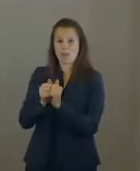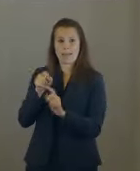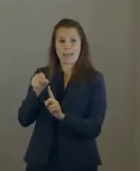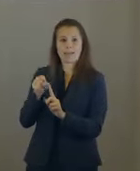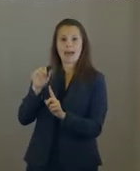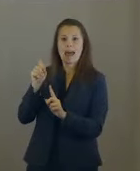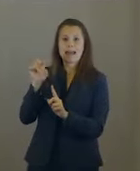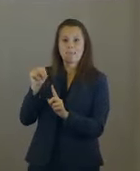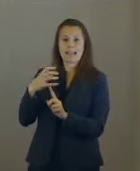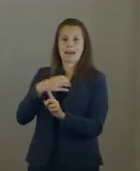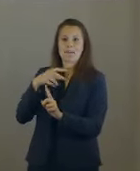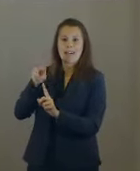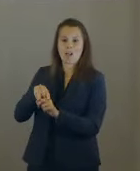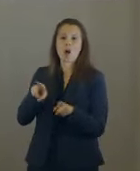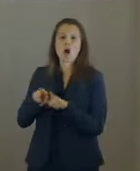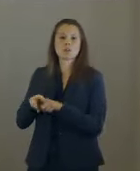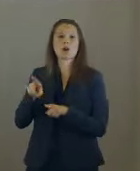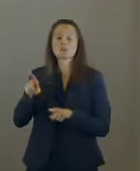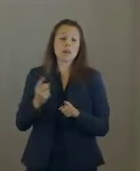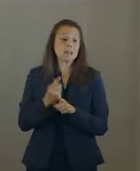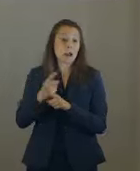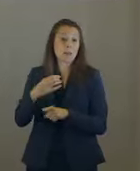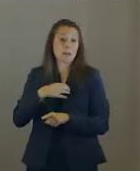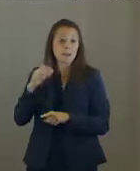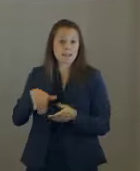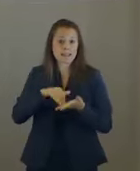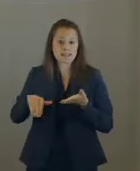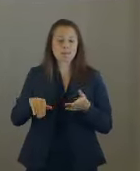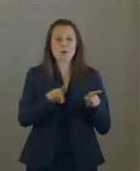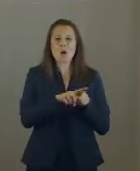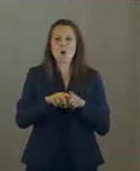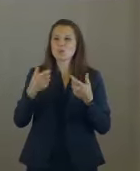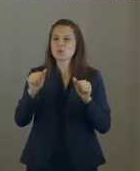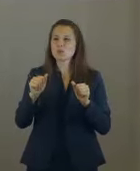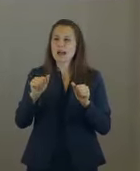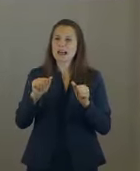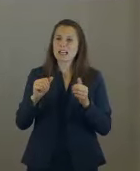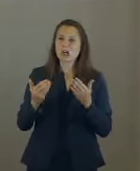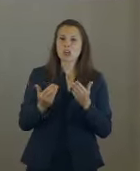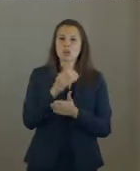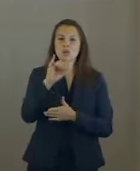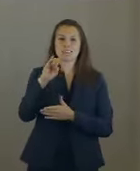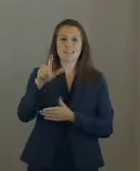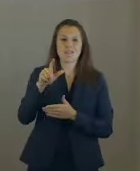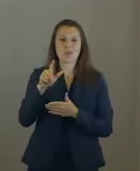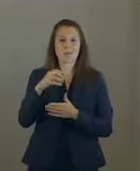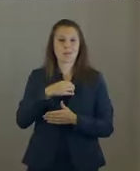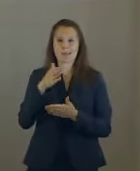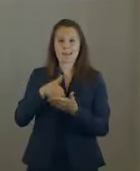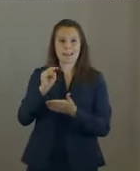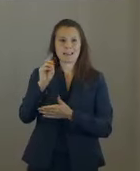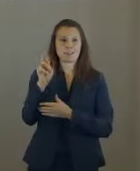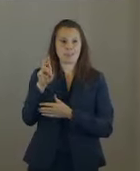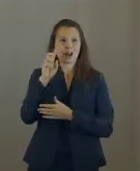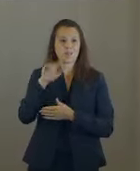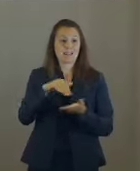an administrative appeal also, so he's properly appealed the dismissal, but he's also trying to bring an original sort of civil complaint against the department